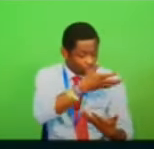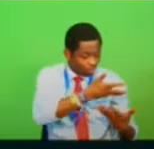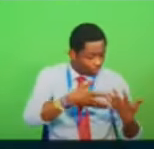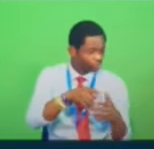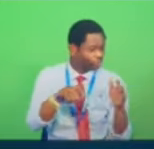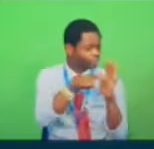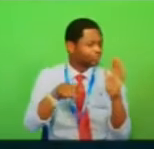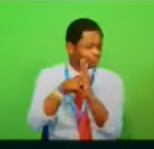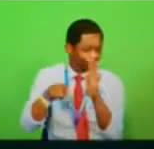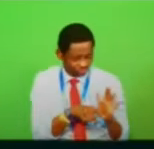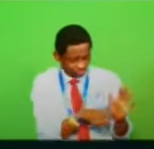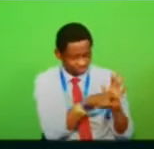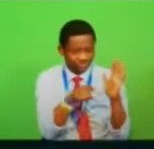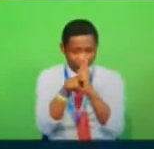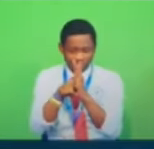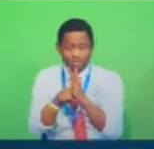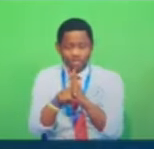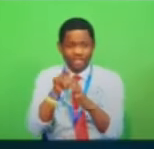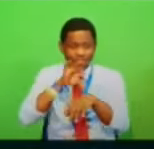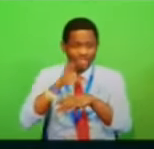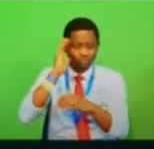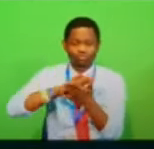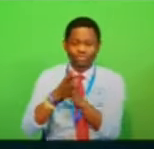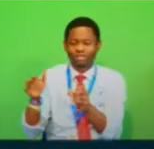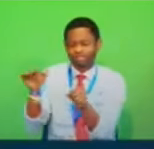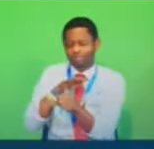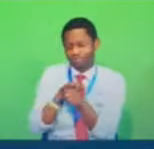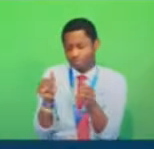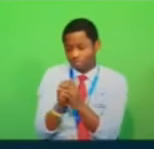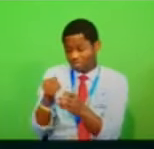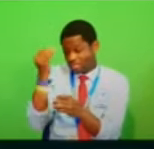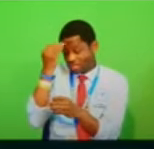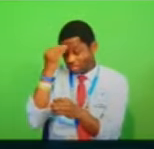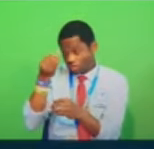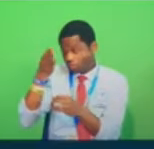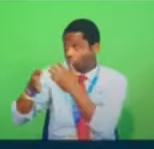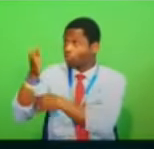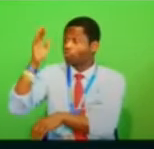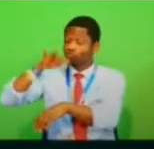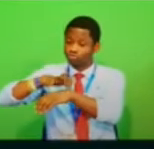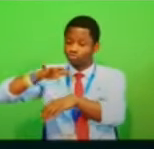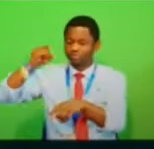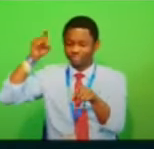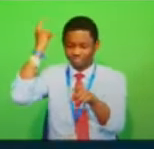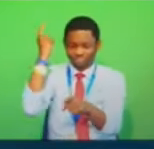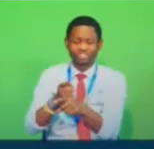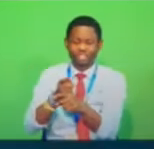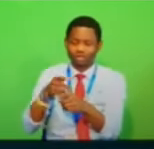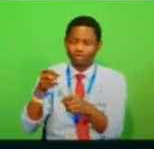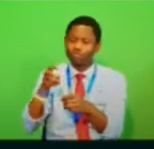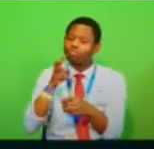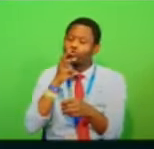negativity, the earth will be filled with the knowledge of the glory of the Lord, just as the waters